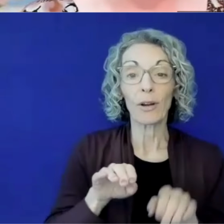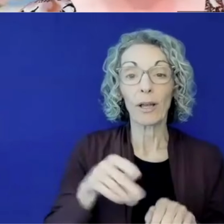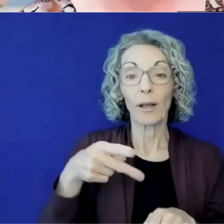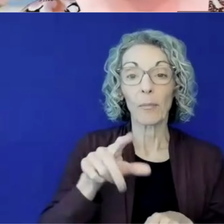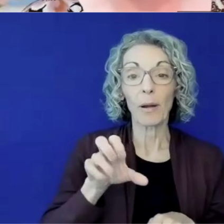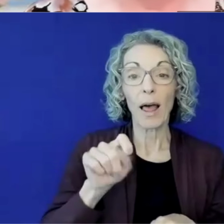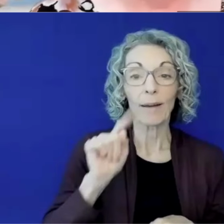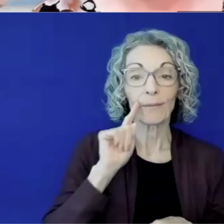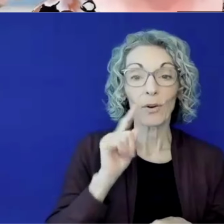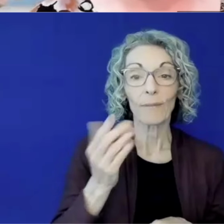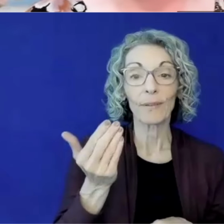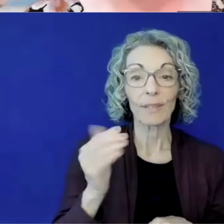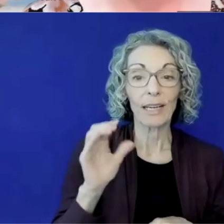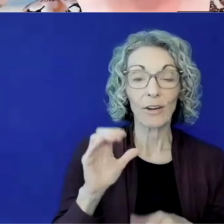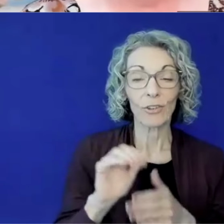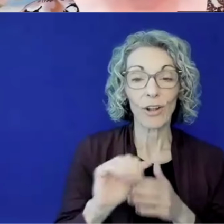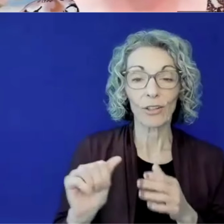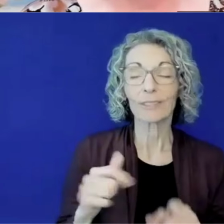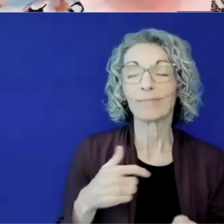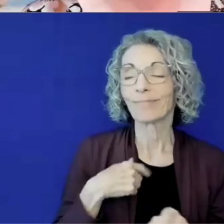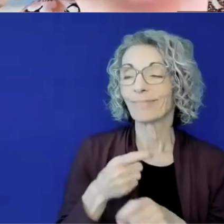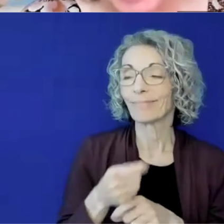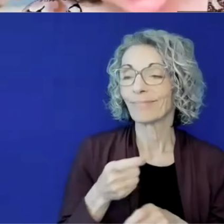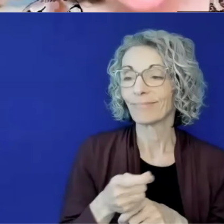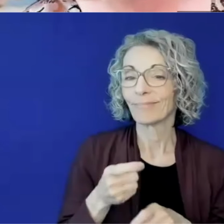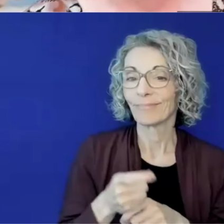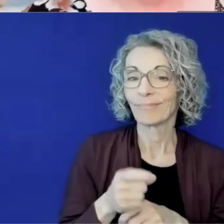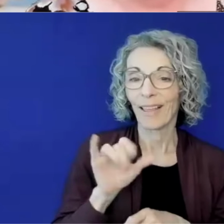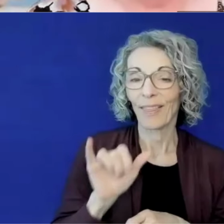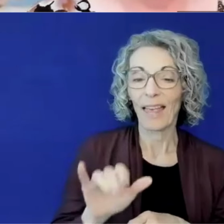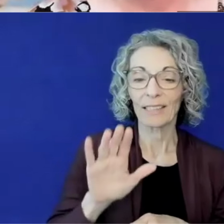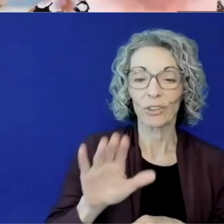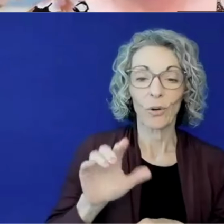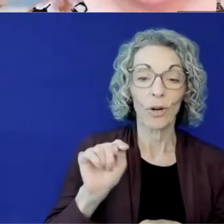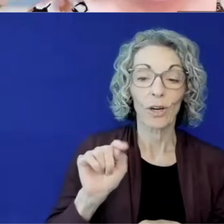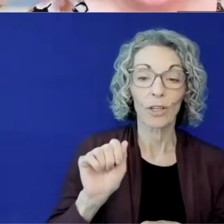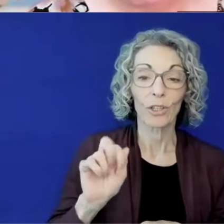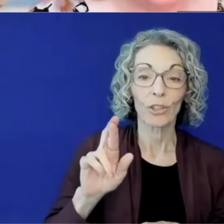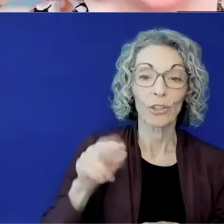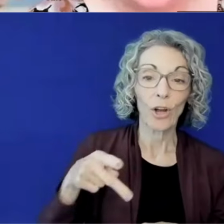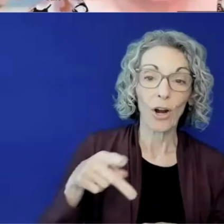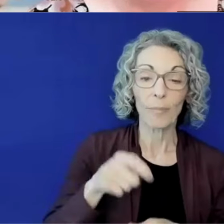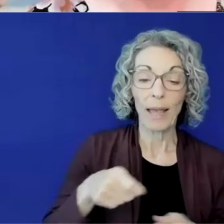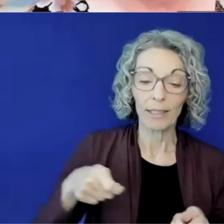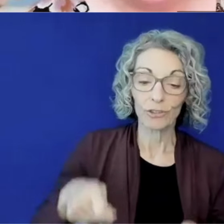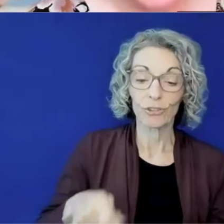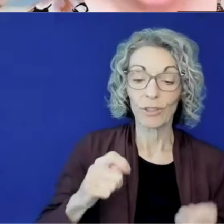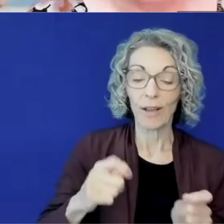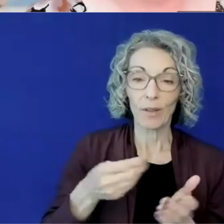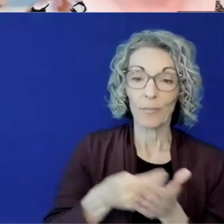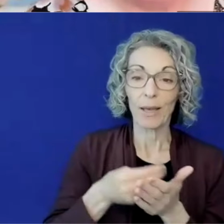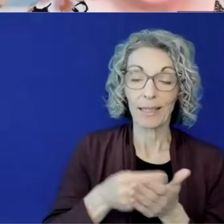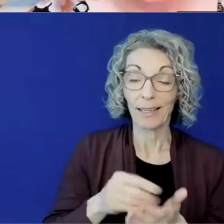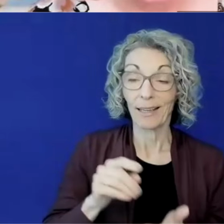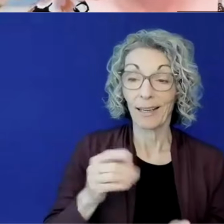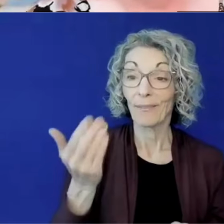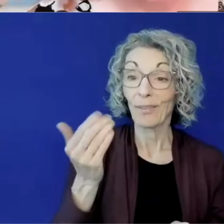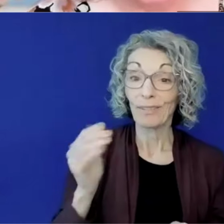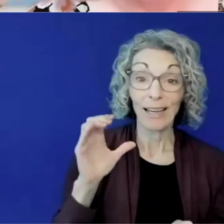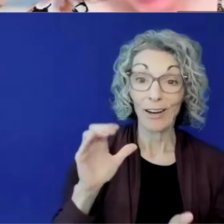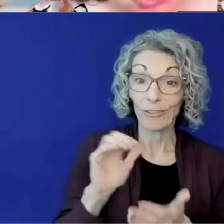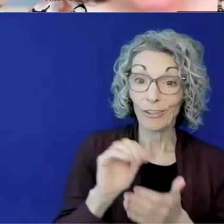always joke and I call that $1,500 your tarp and shovel money because it really is not enough money to do anything